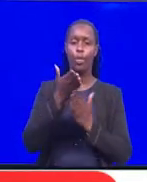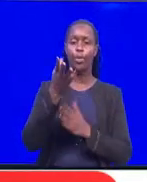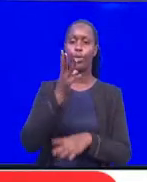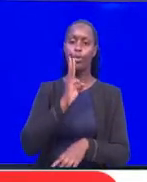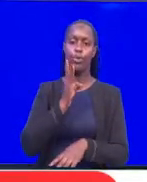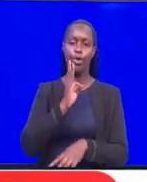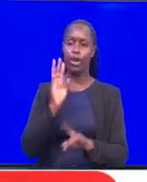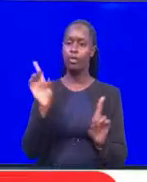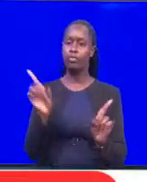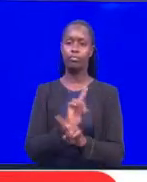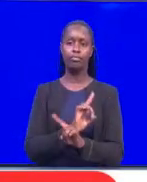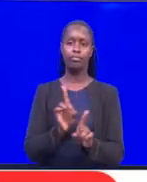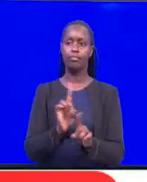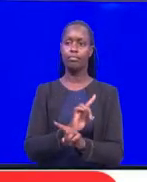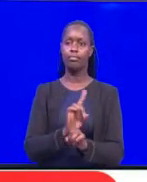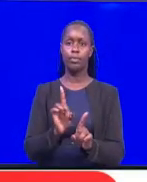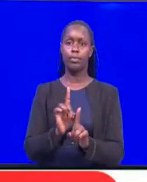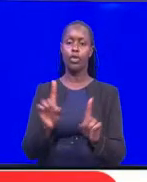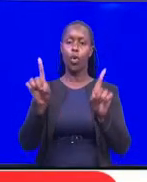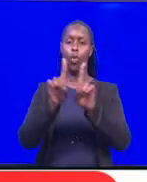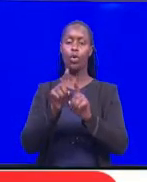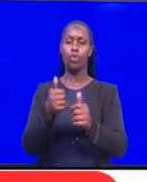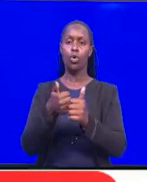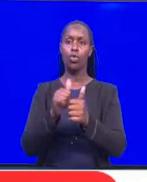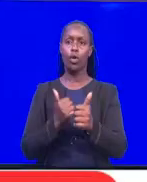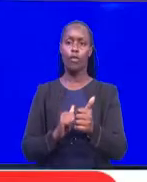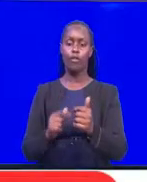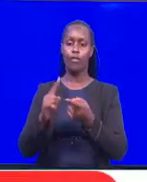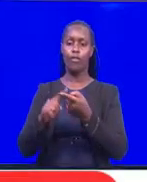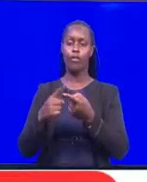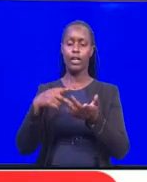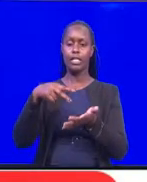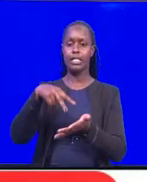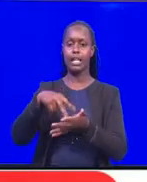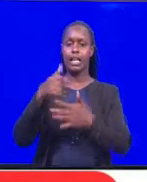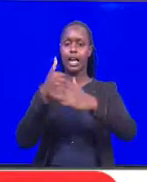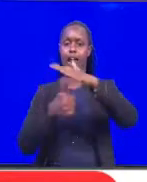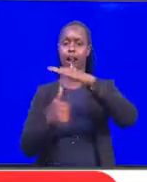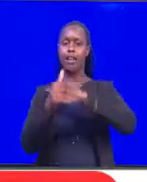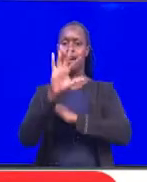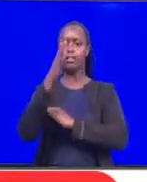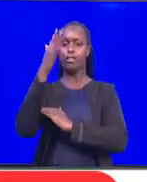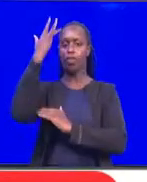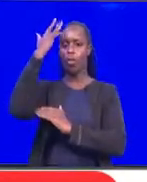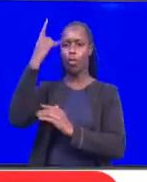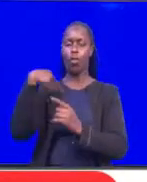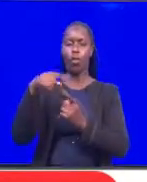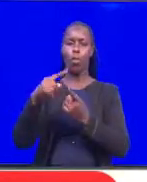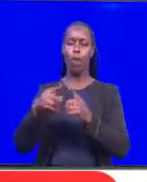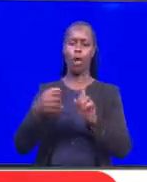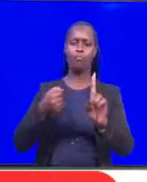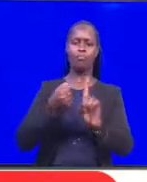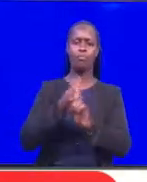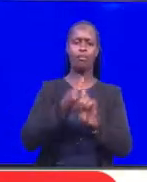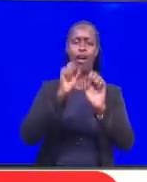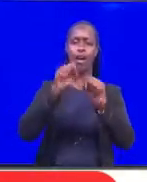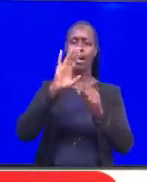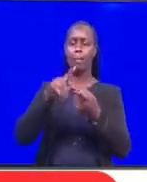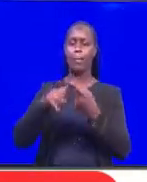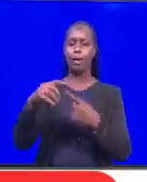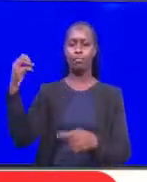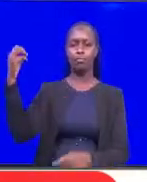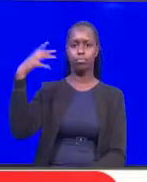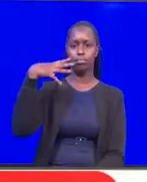where water levels are above the knee, and to avoid sheltering under trees to avoid being struck by lightning.